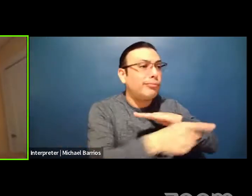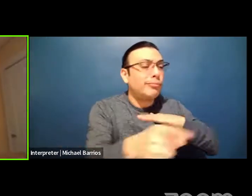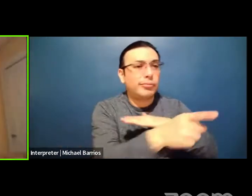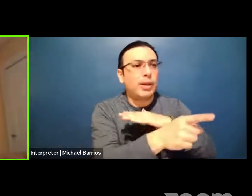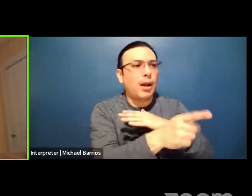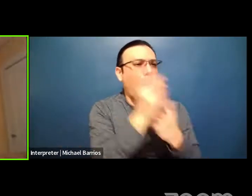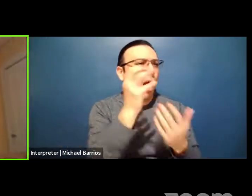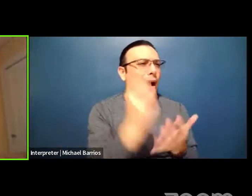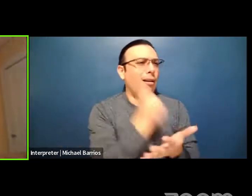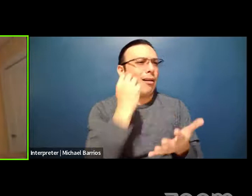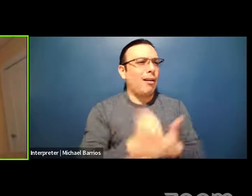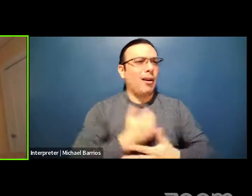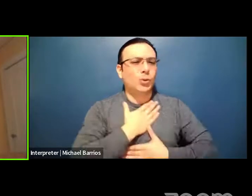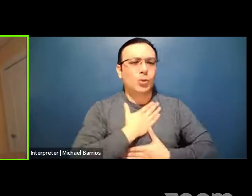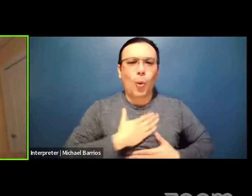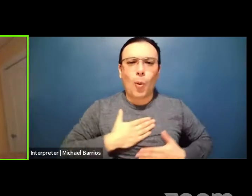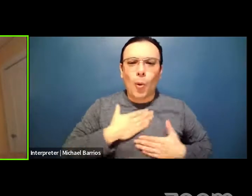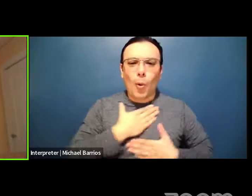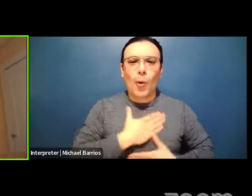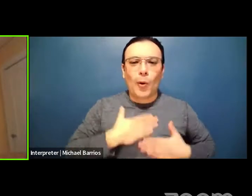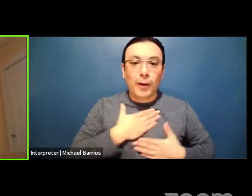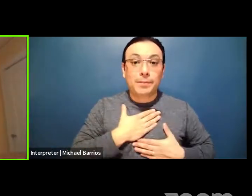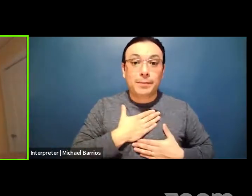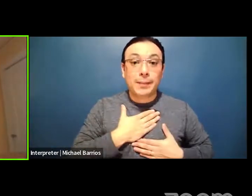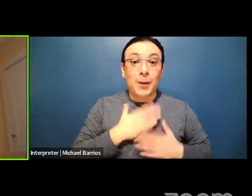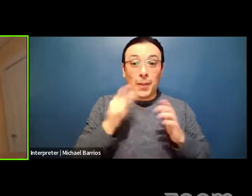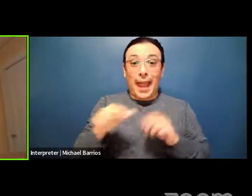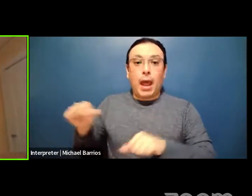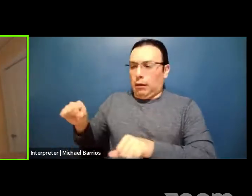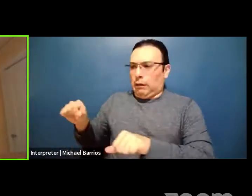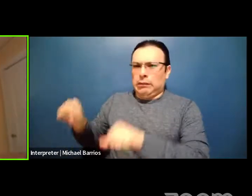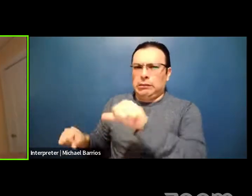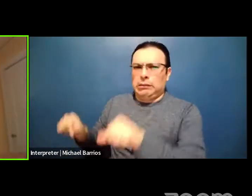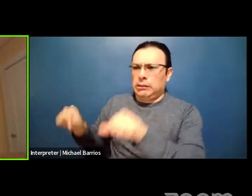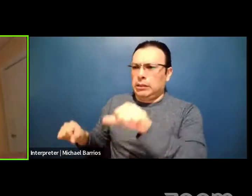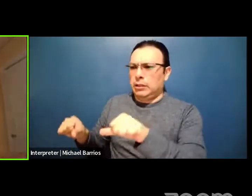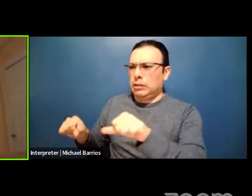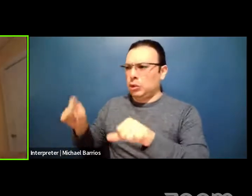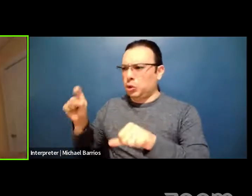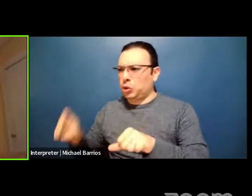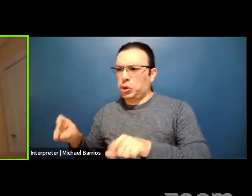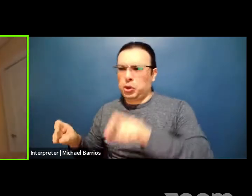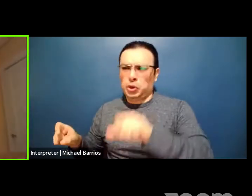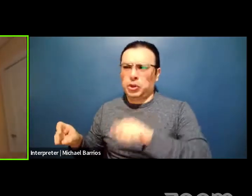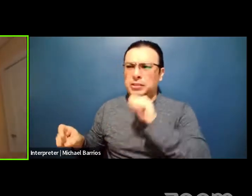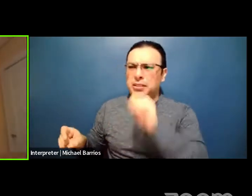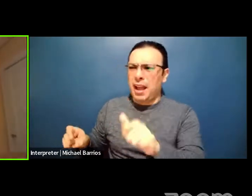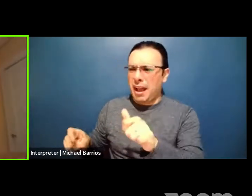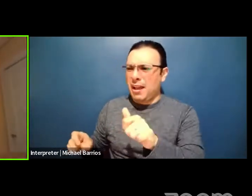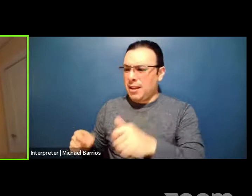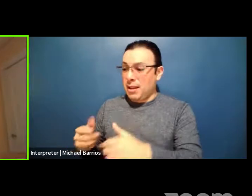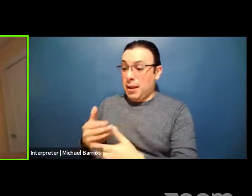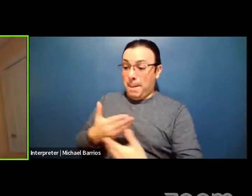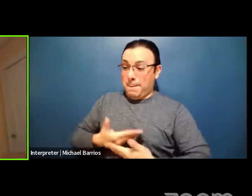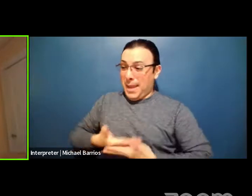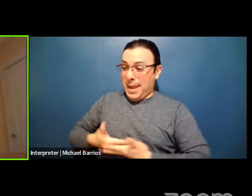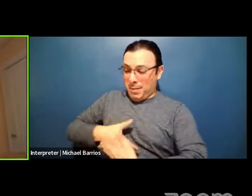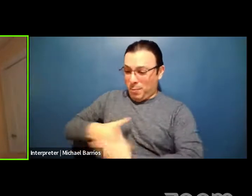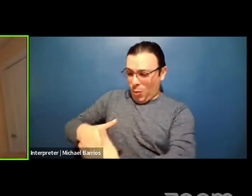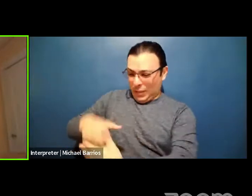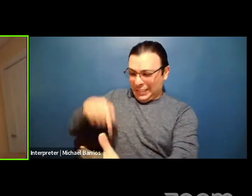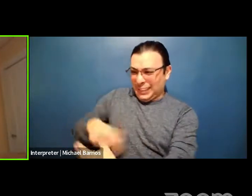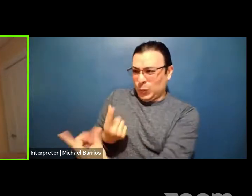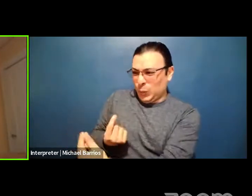And today, instead of focusing on the prenatal dilemmas, we're going to shift to focusing on the